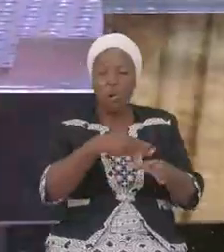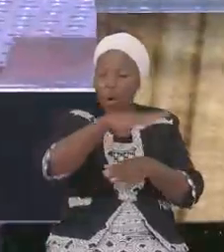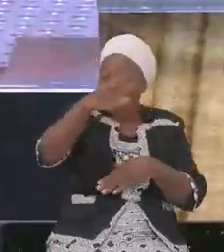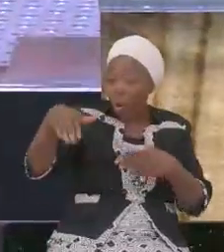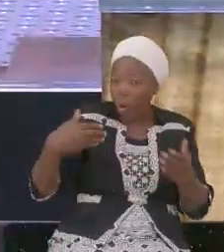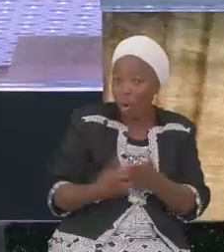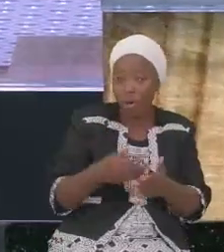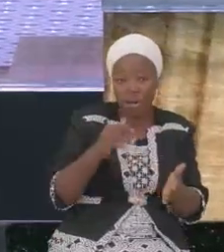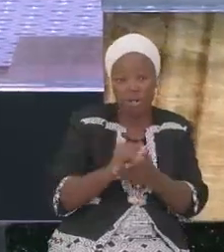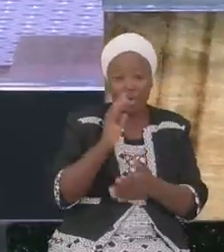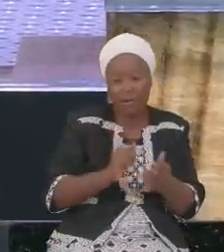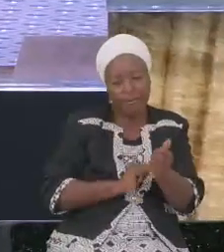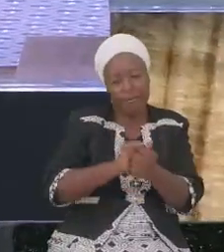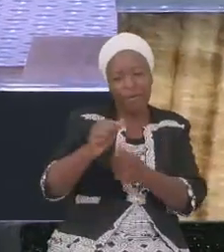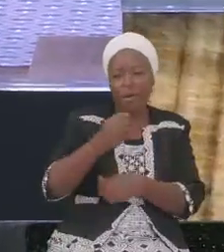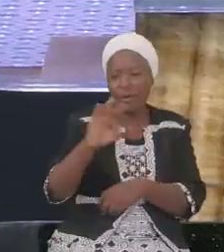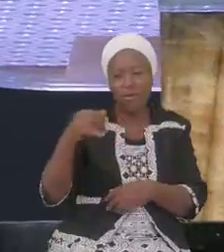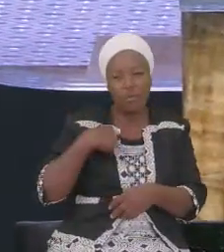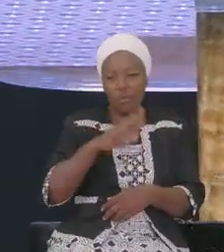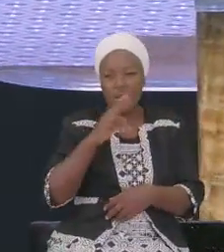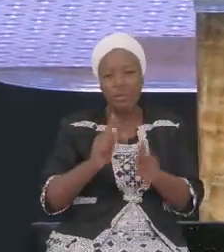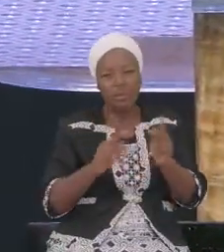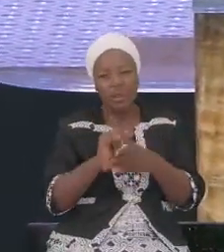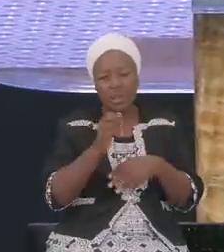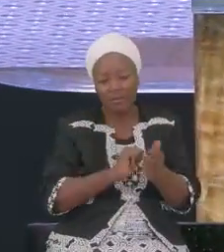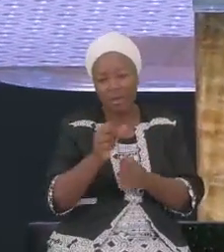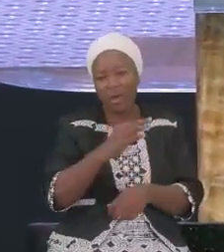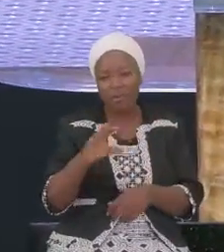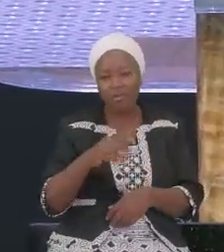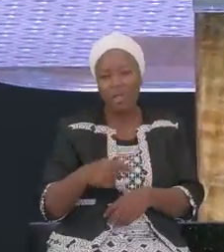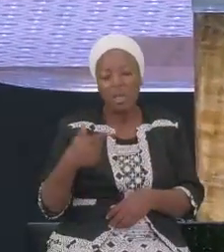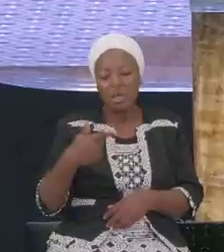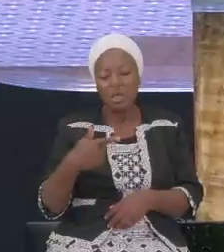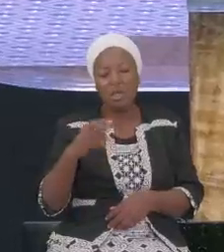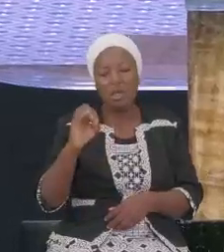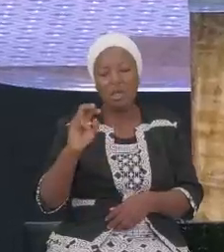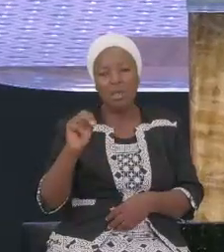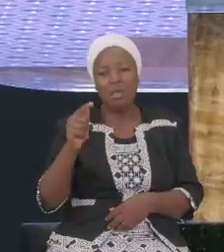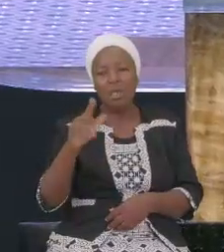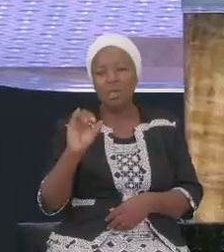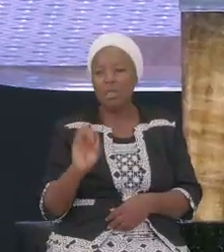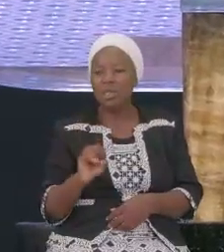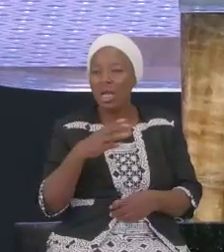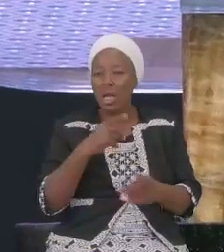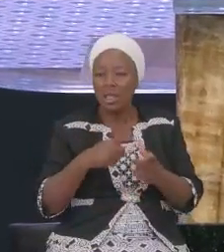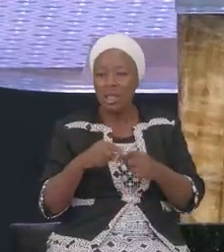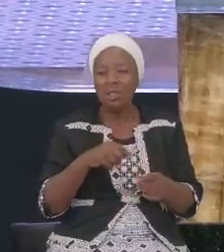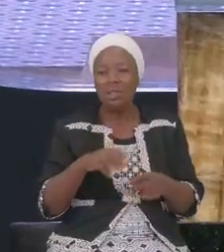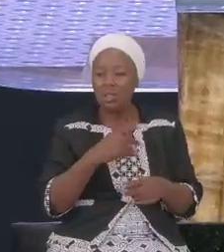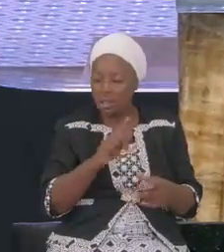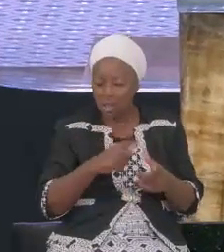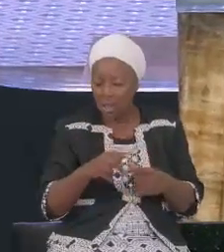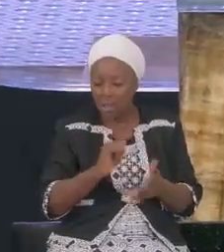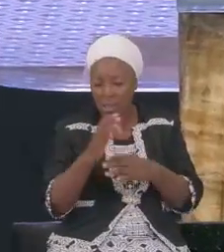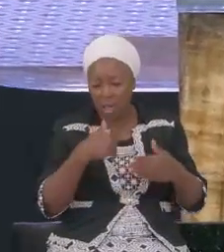that are far off. We are the people afar off, Gentiles, and yet the promise of salvation for us, and the